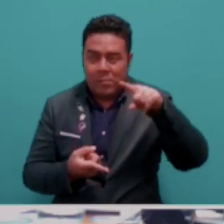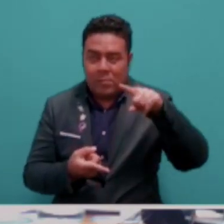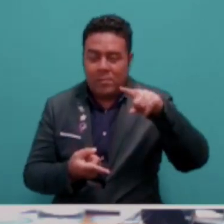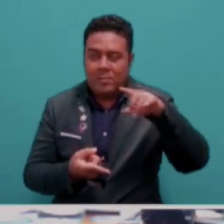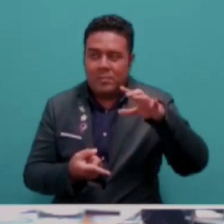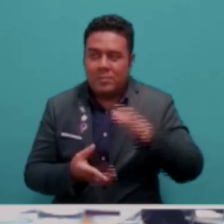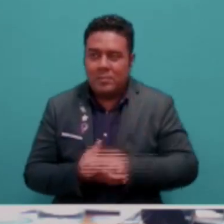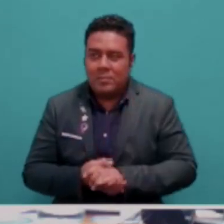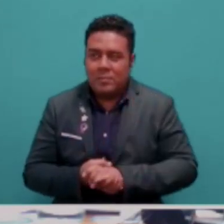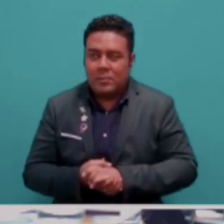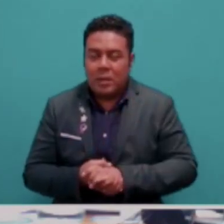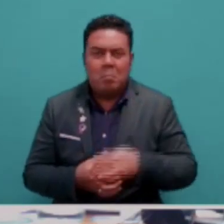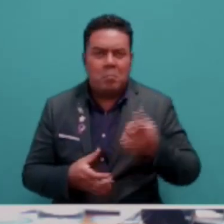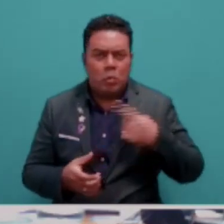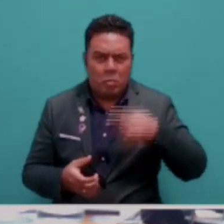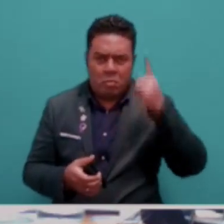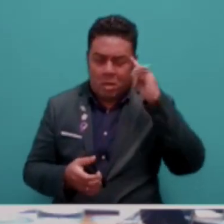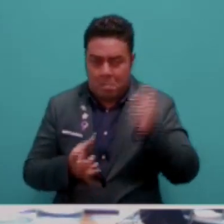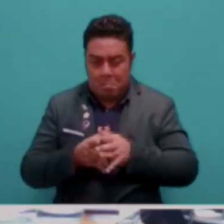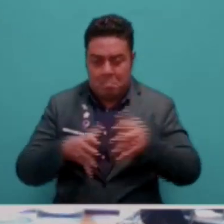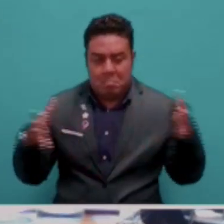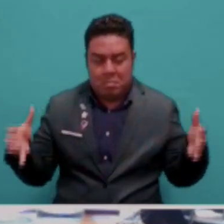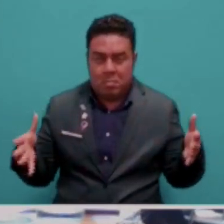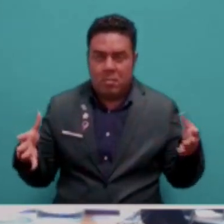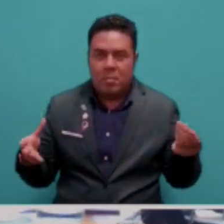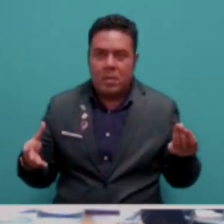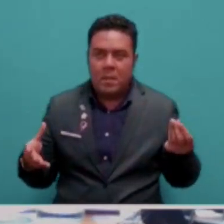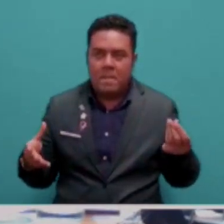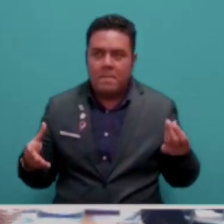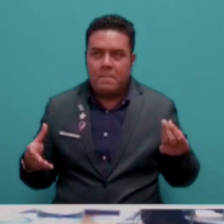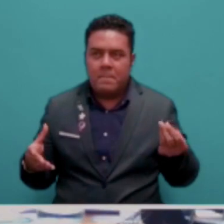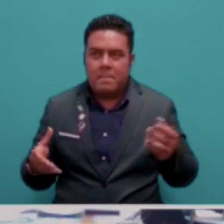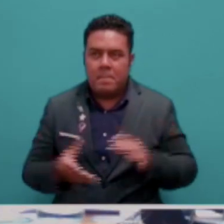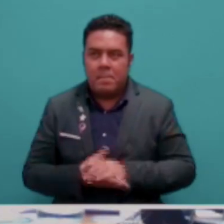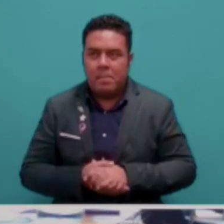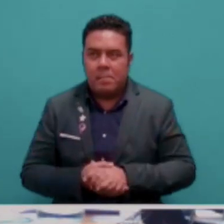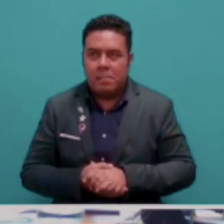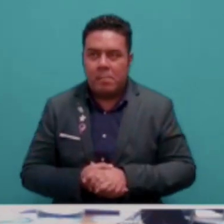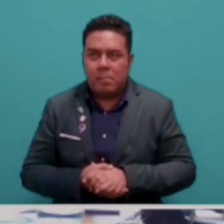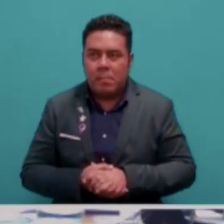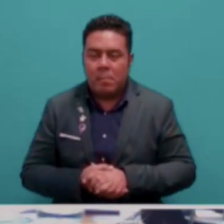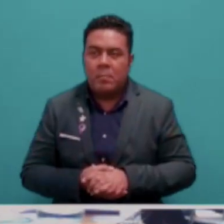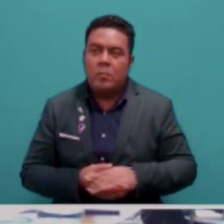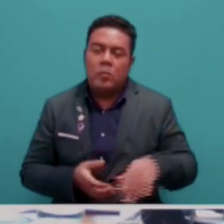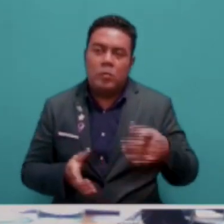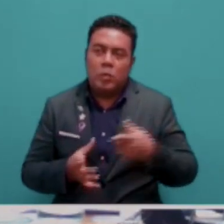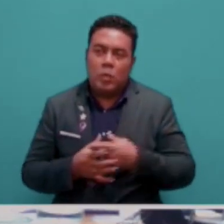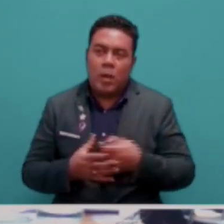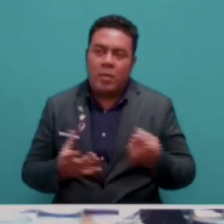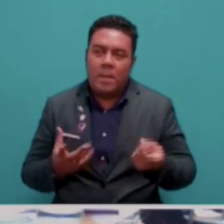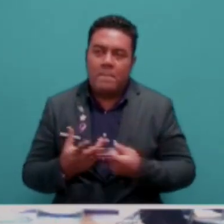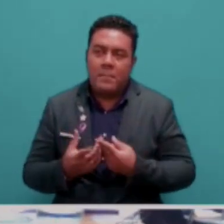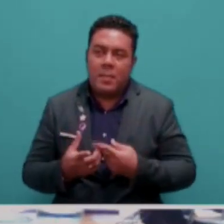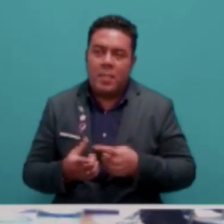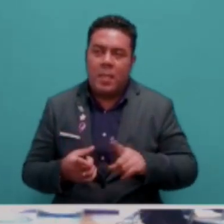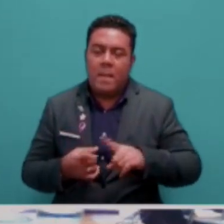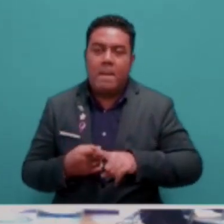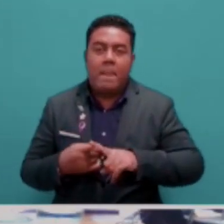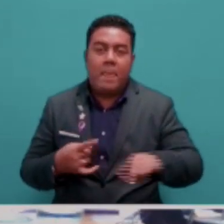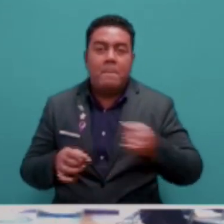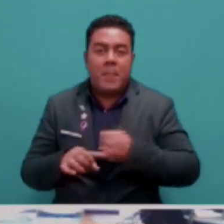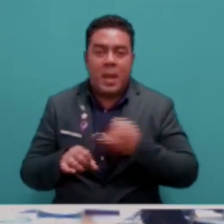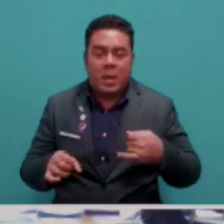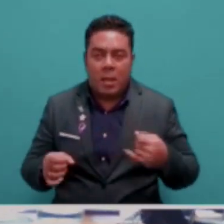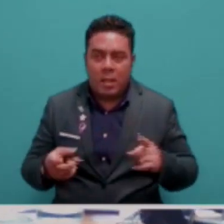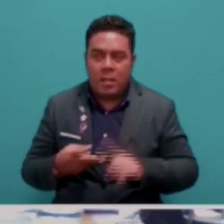although exorbitant, as you may say, but we took away most of the other benefits as well. The medical